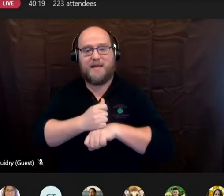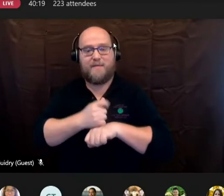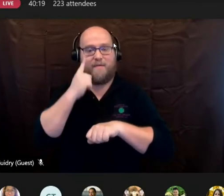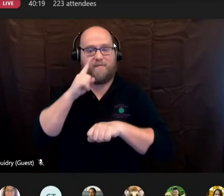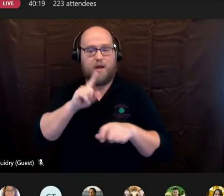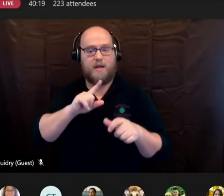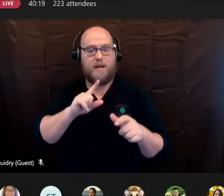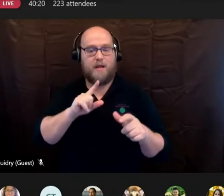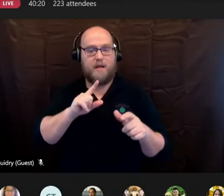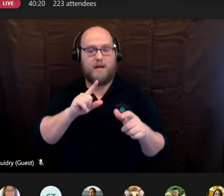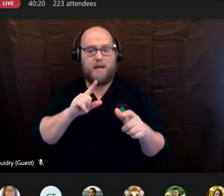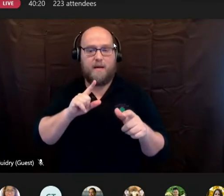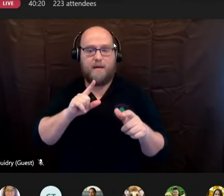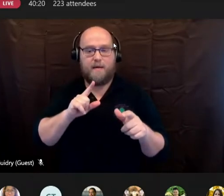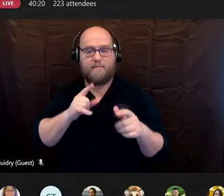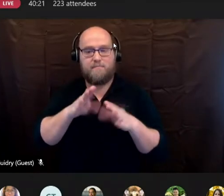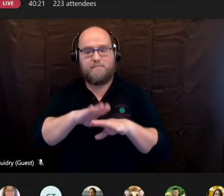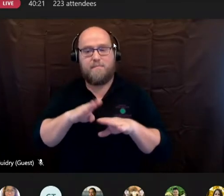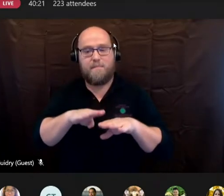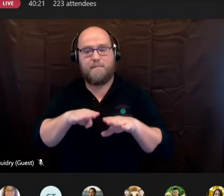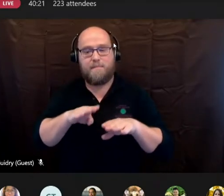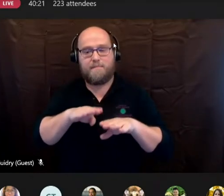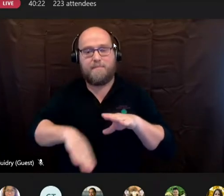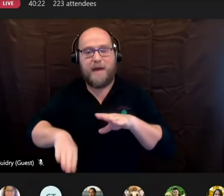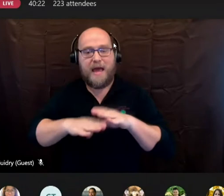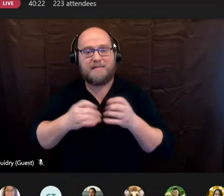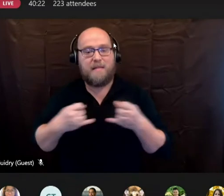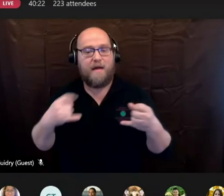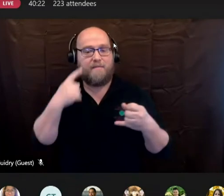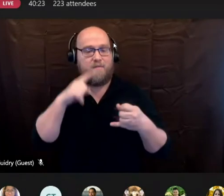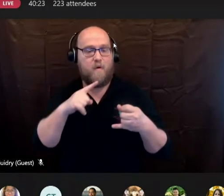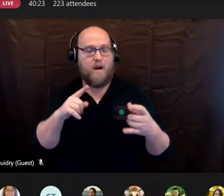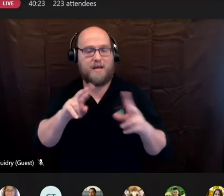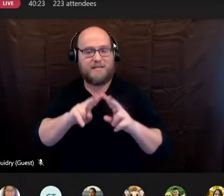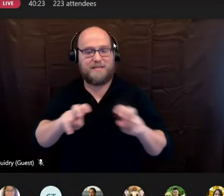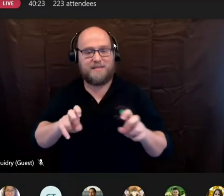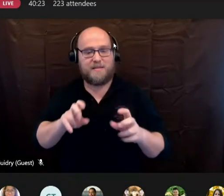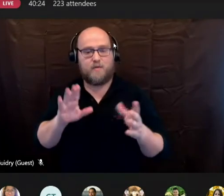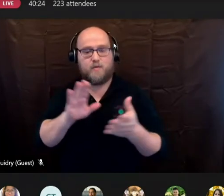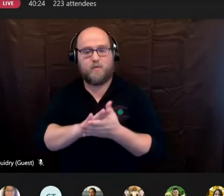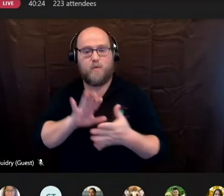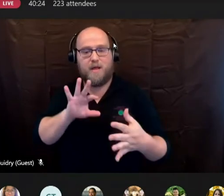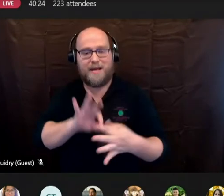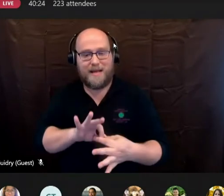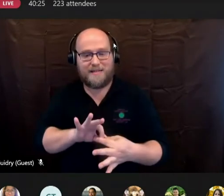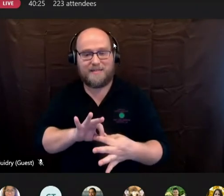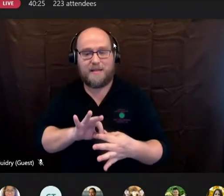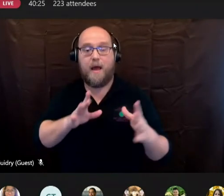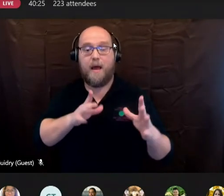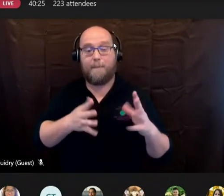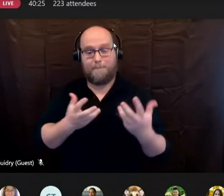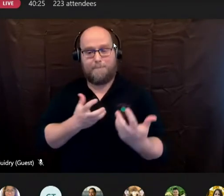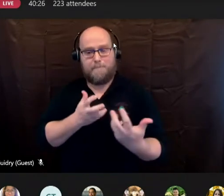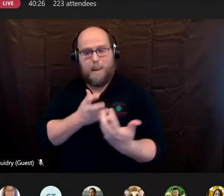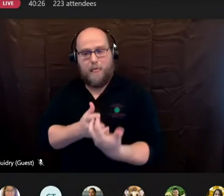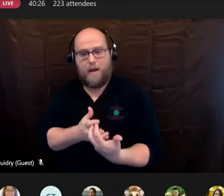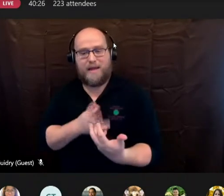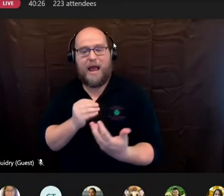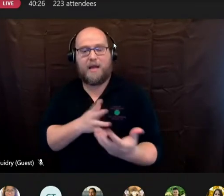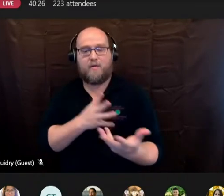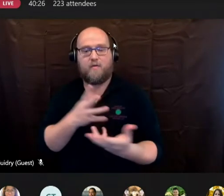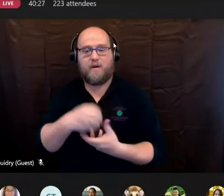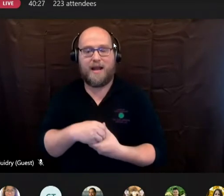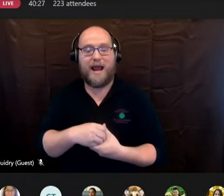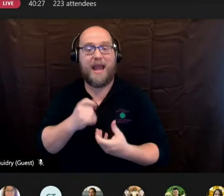and engagement. Now, the final theme I'll go over is professional learning. Professional development will be focused on wellness